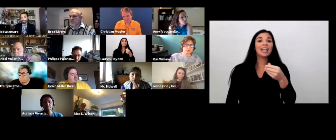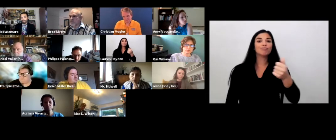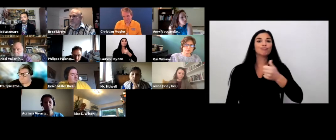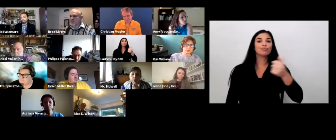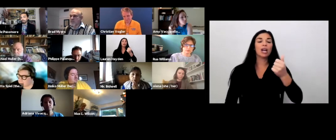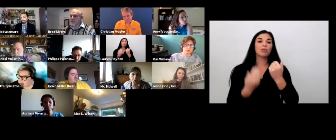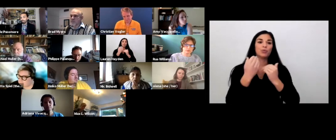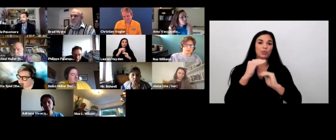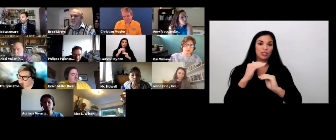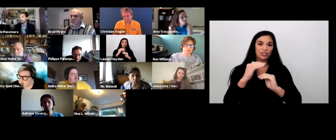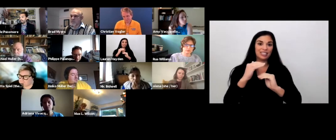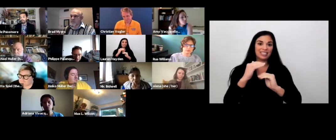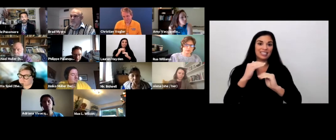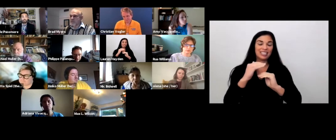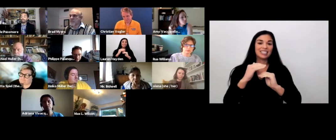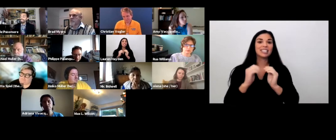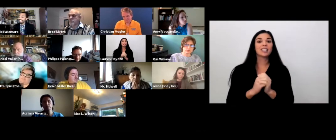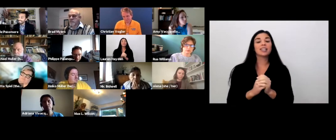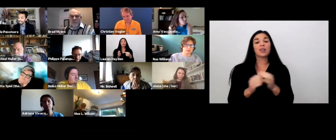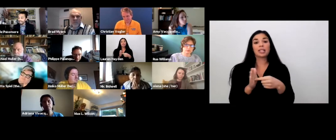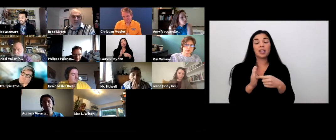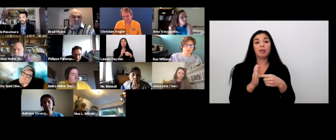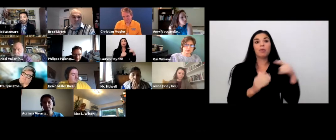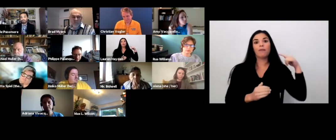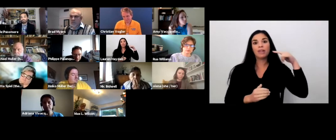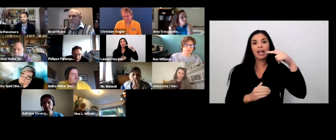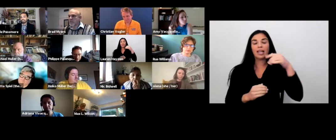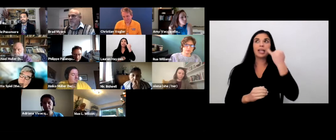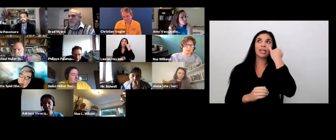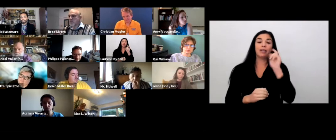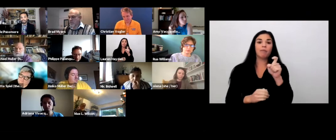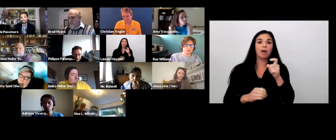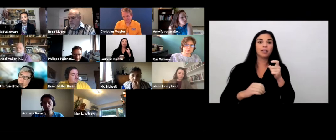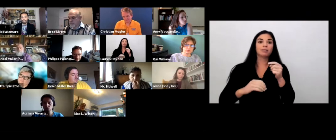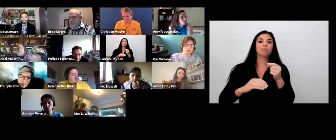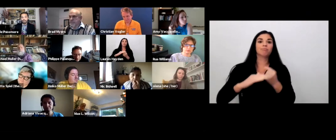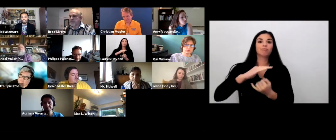was also cumbersome from flying, quarantine concerns.